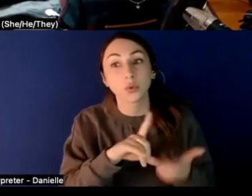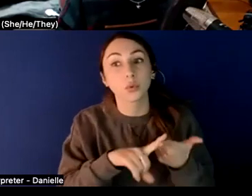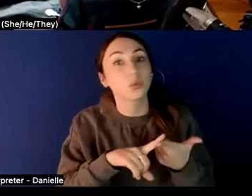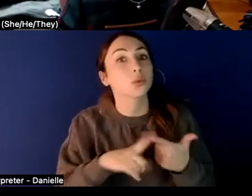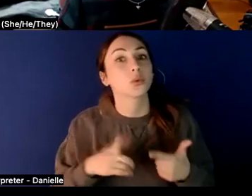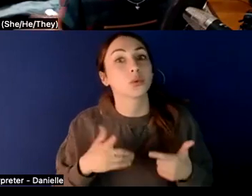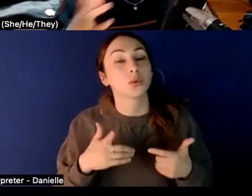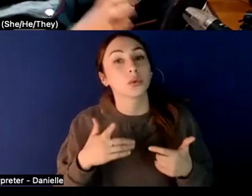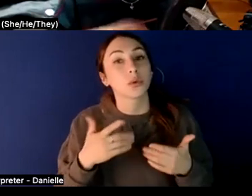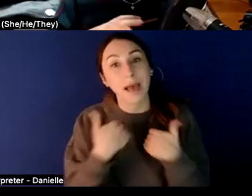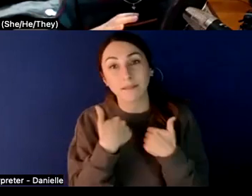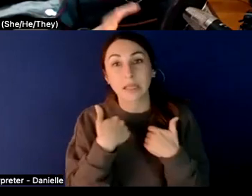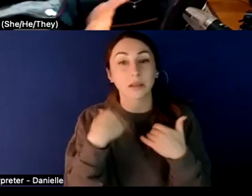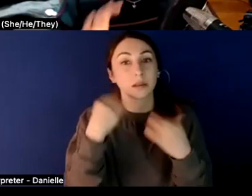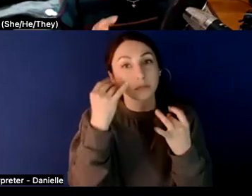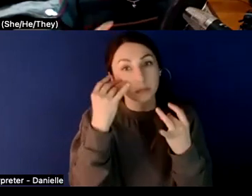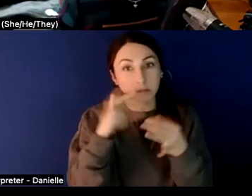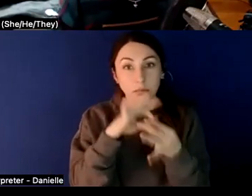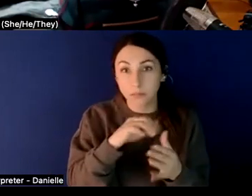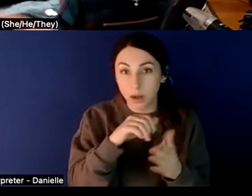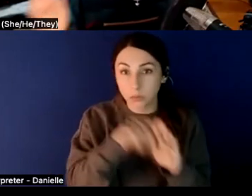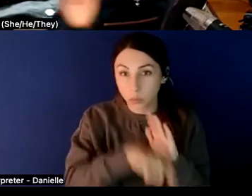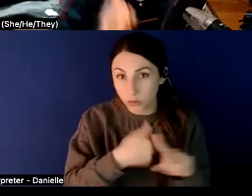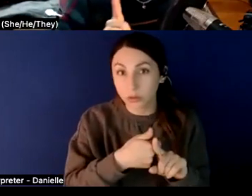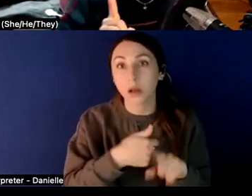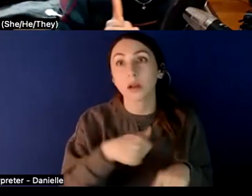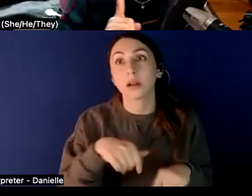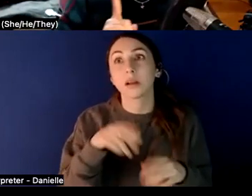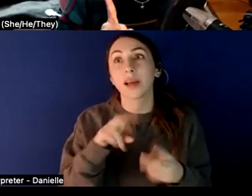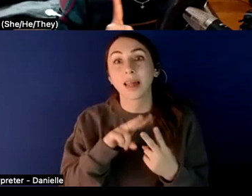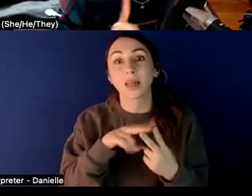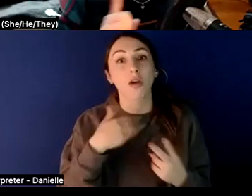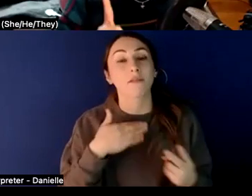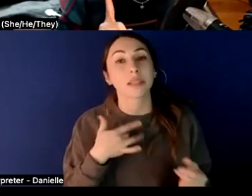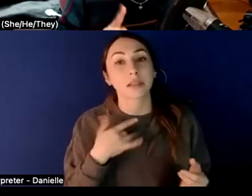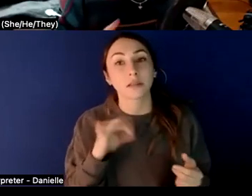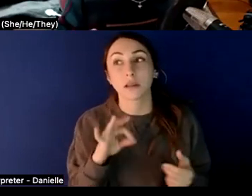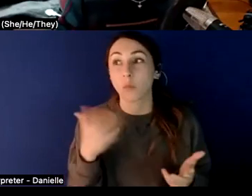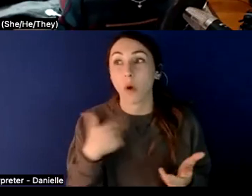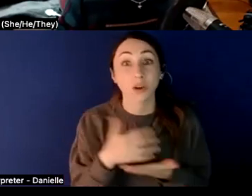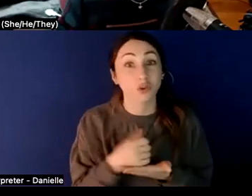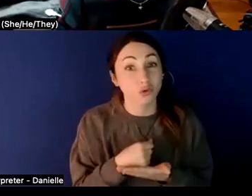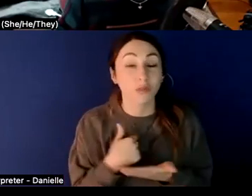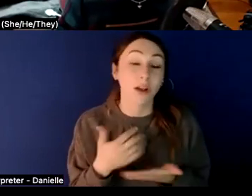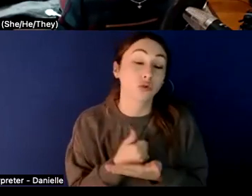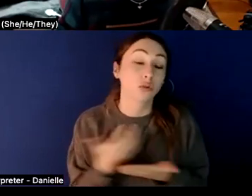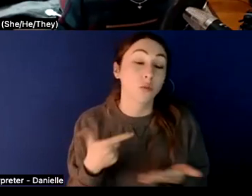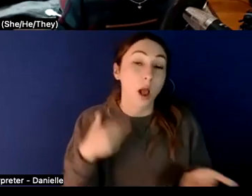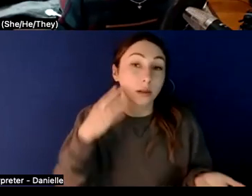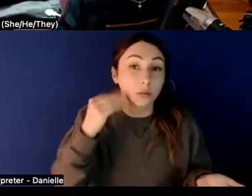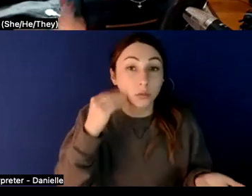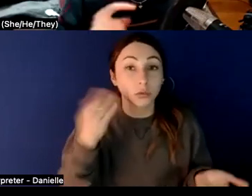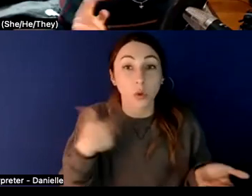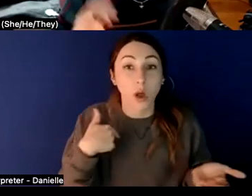ideation. There's either a sense of deserving what you're experiencing, or a sense